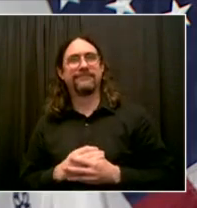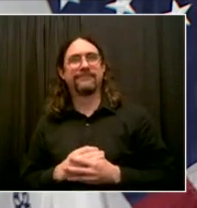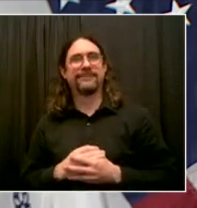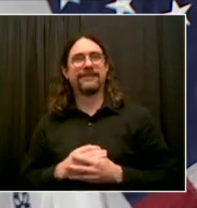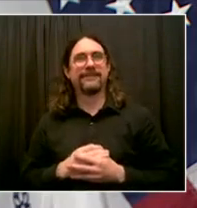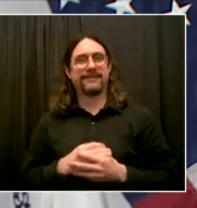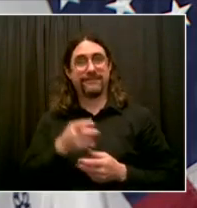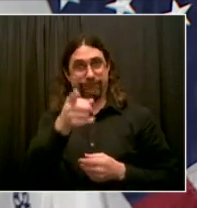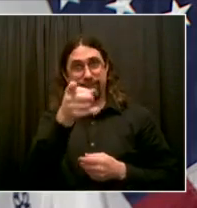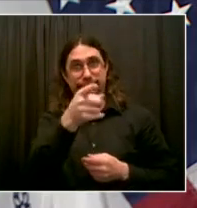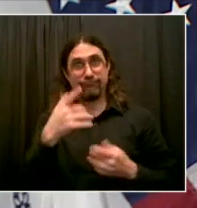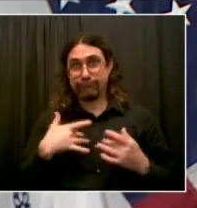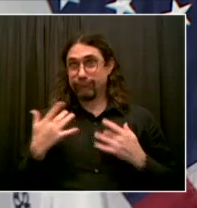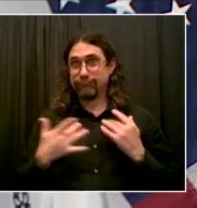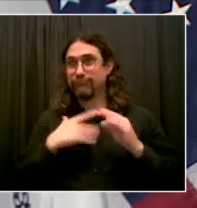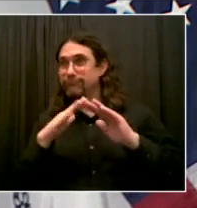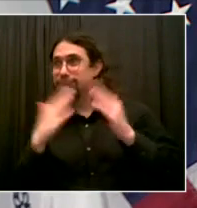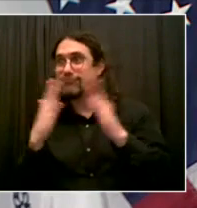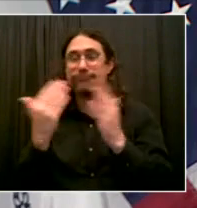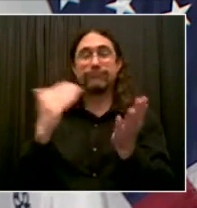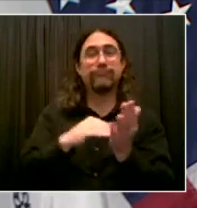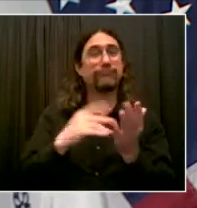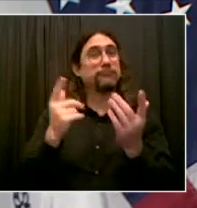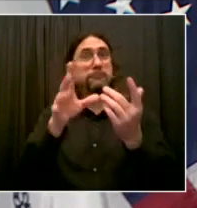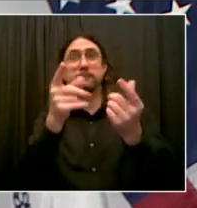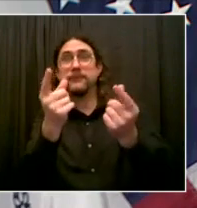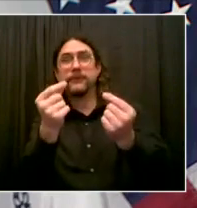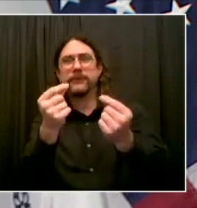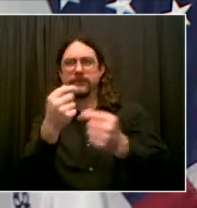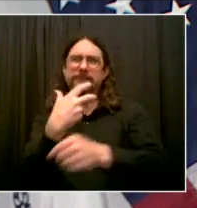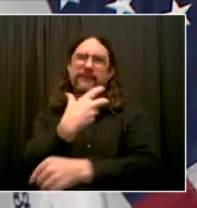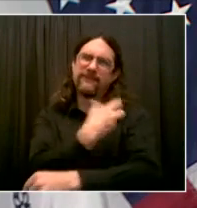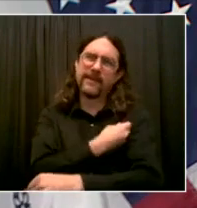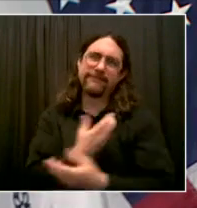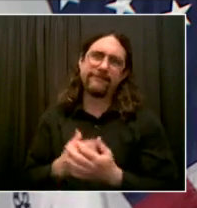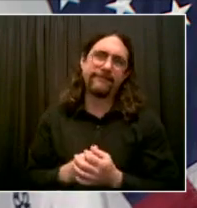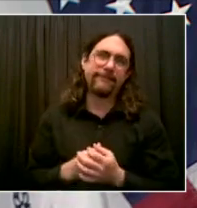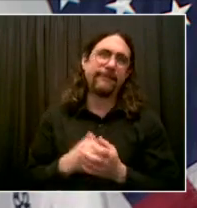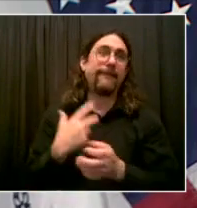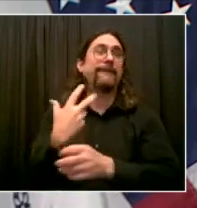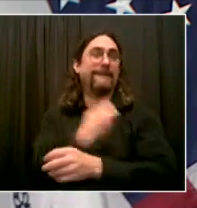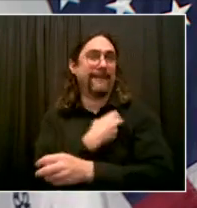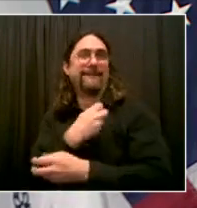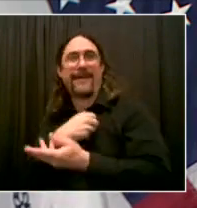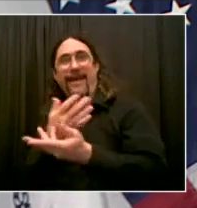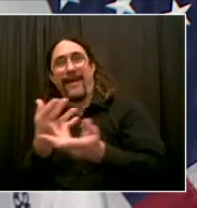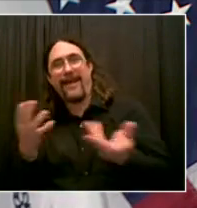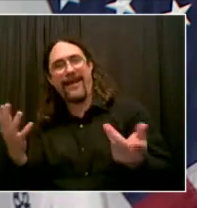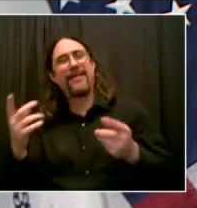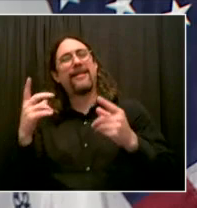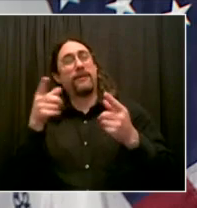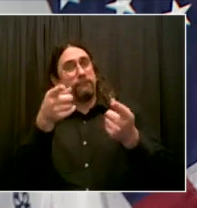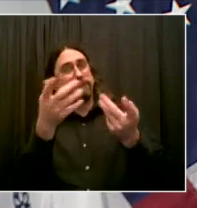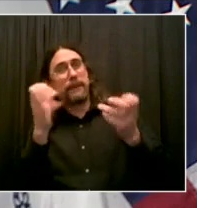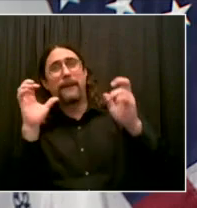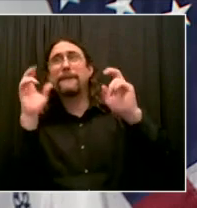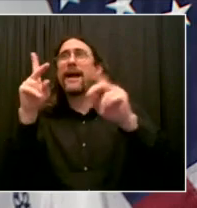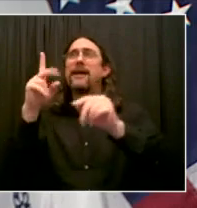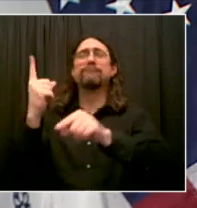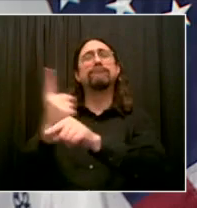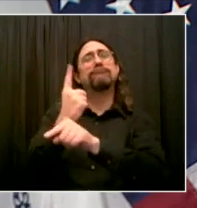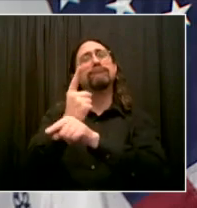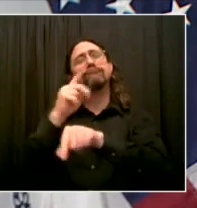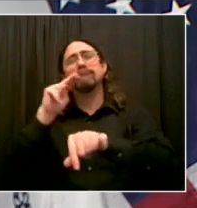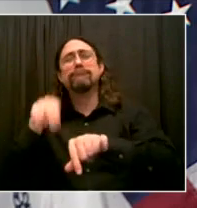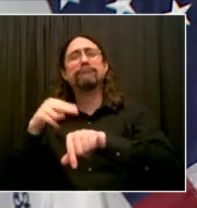a simple, straightforward thing everyone can do to help move this along. And we've set a clear goal, and I'm